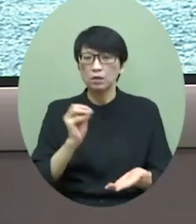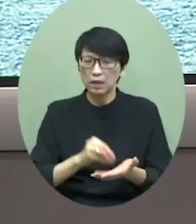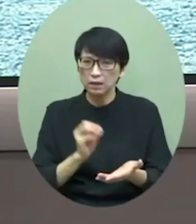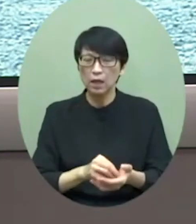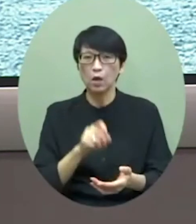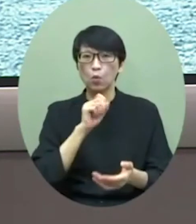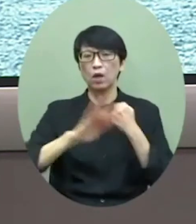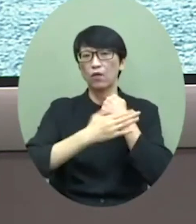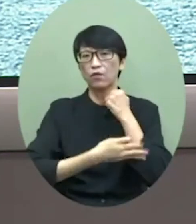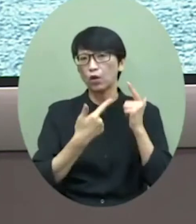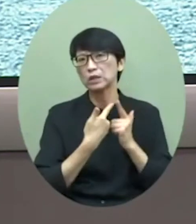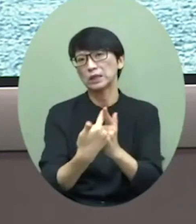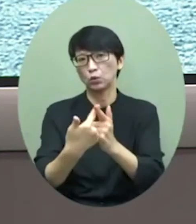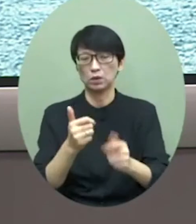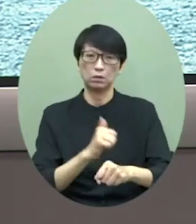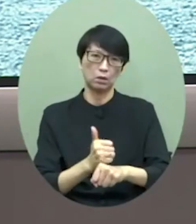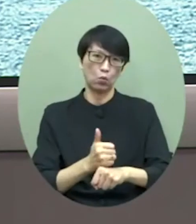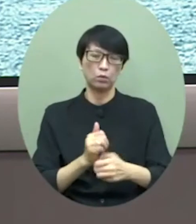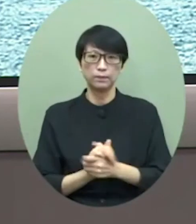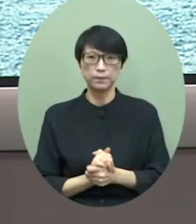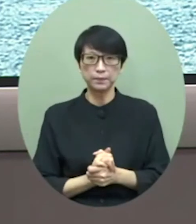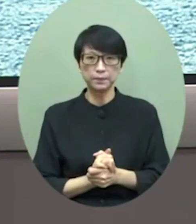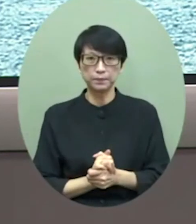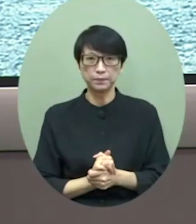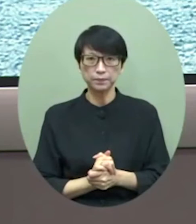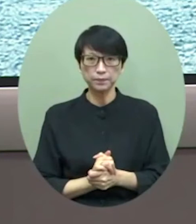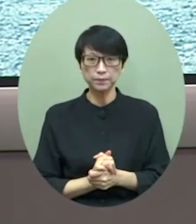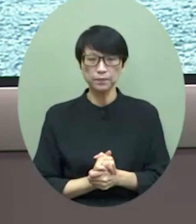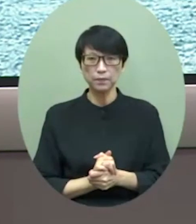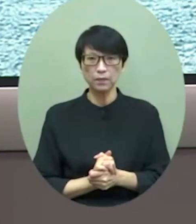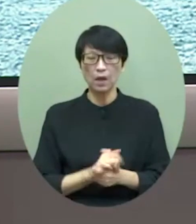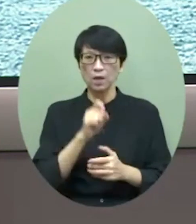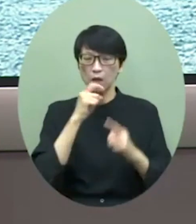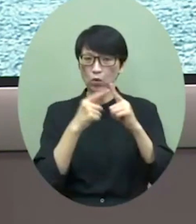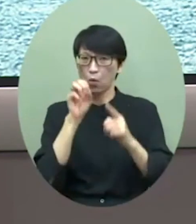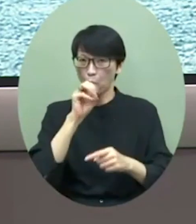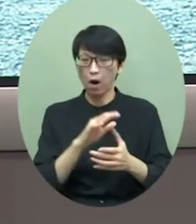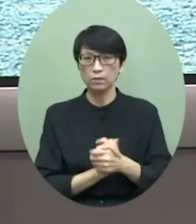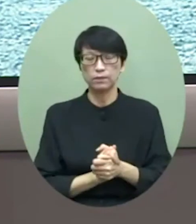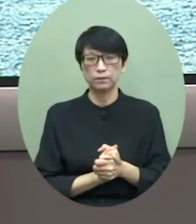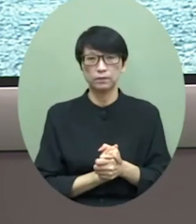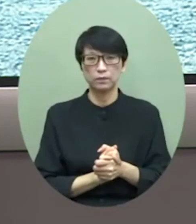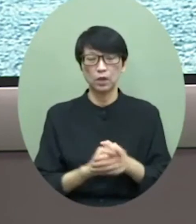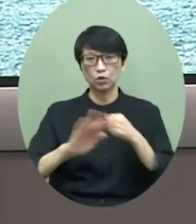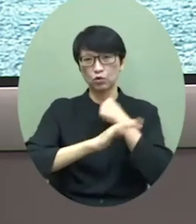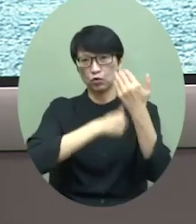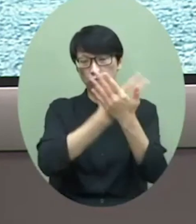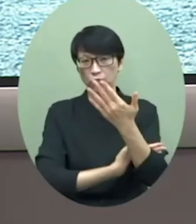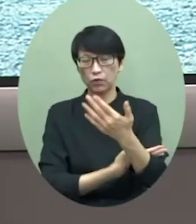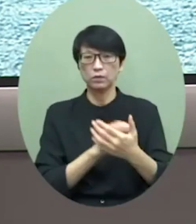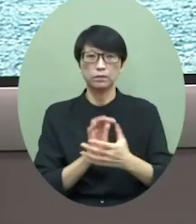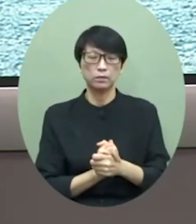will complain that the CE is abusing her power, and definitely that will lead to legal challenge. And then there are others who